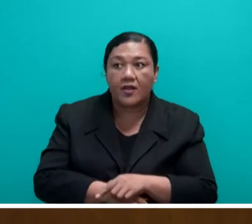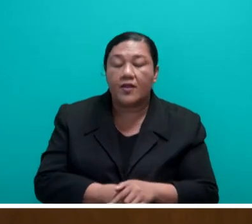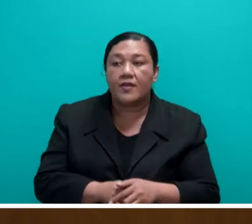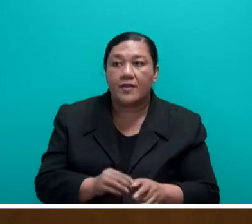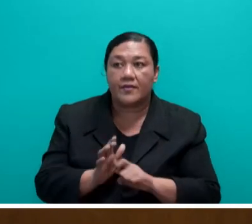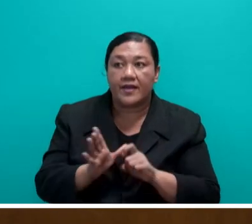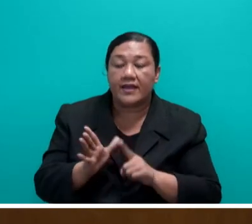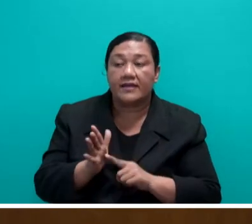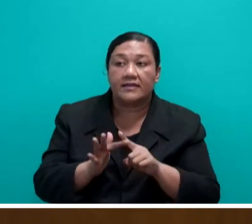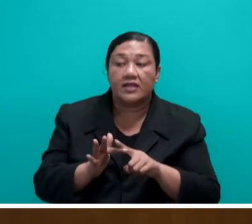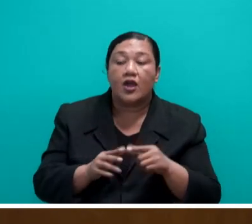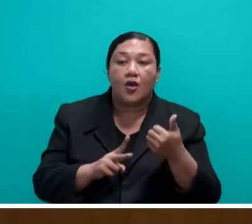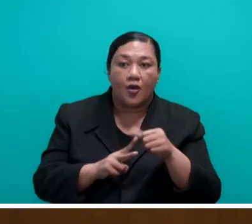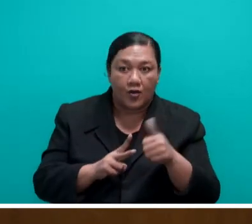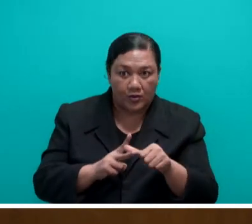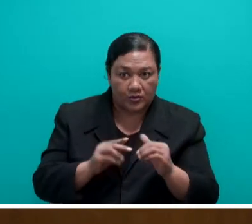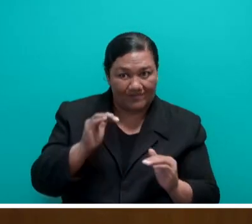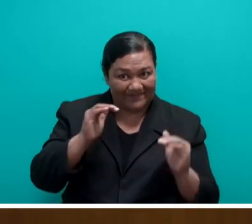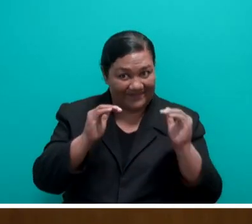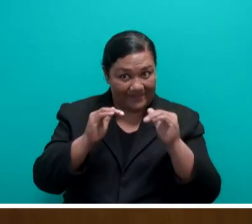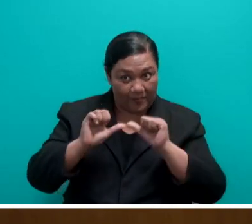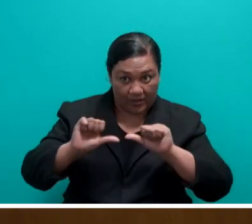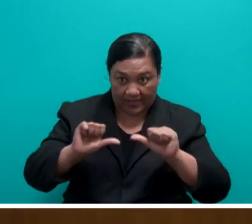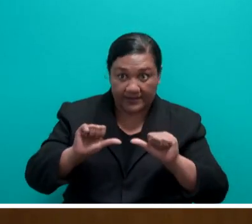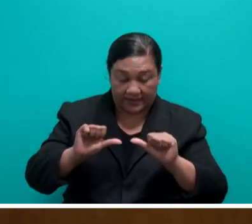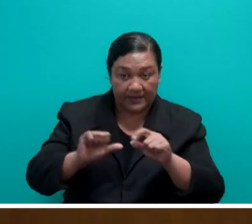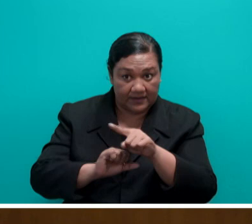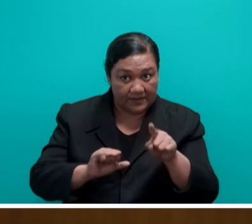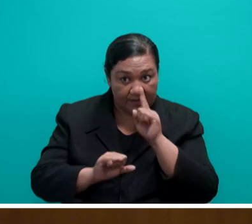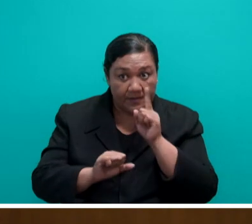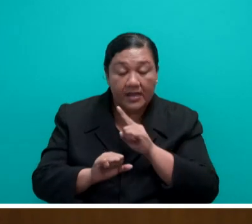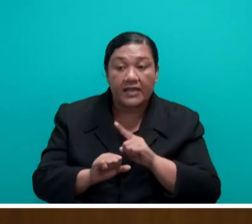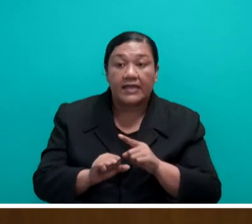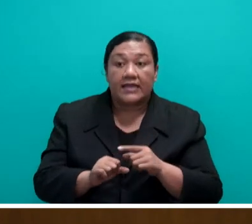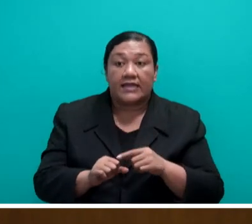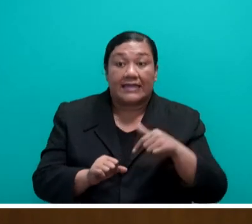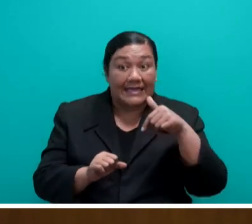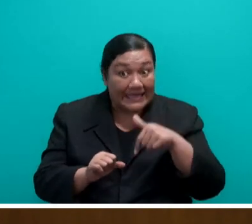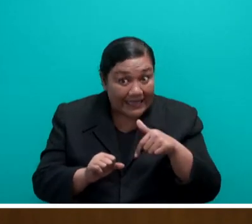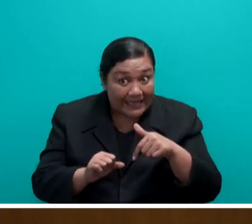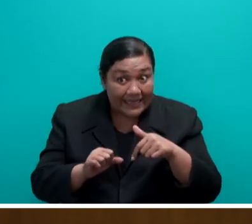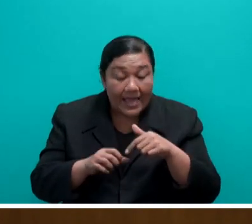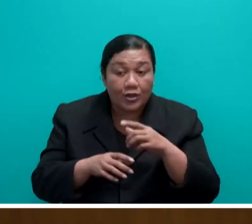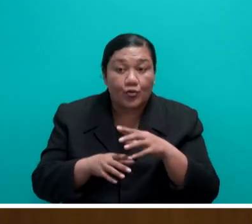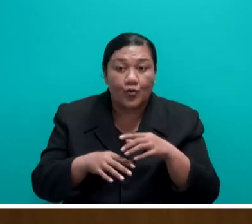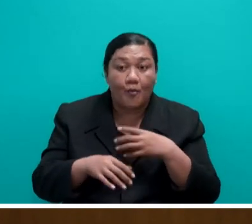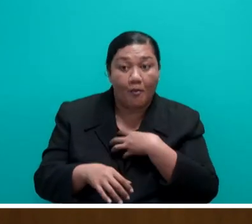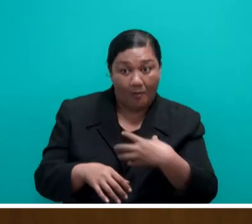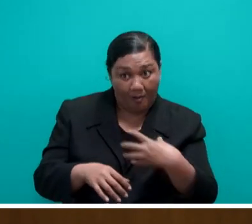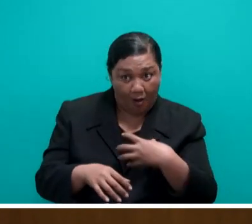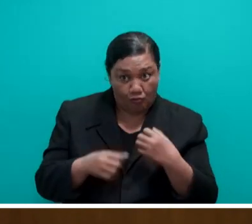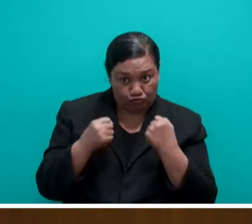enhancing our security cooperation, deepening our economic relationship, regional